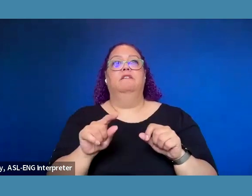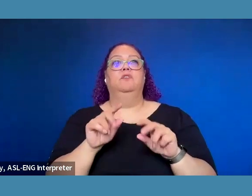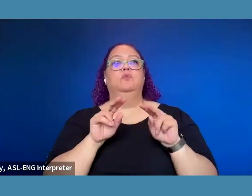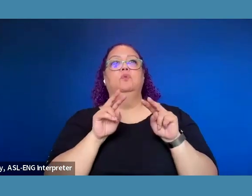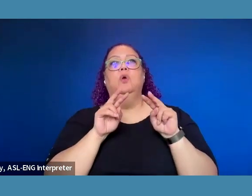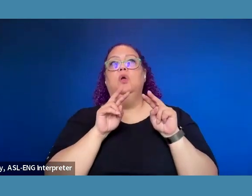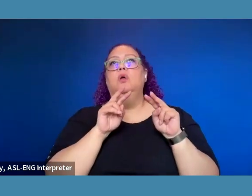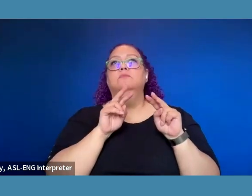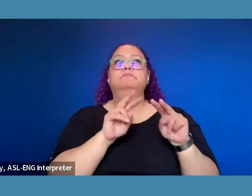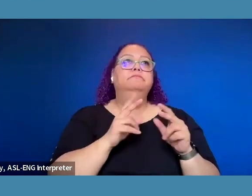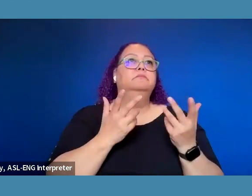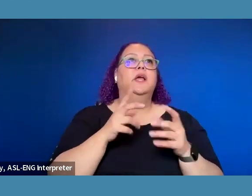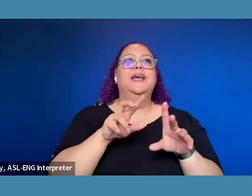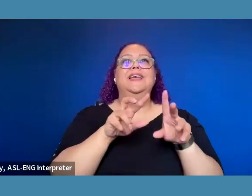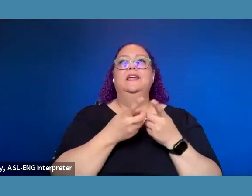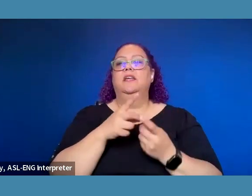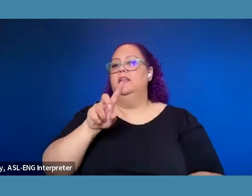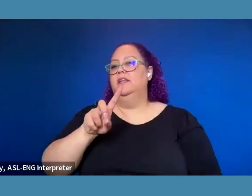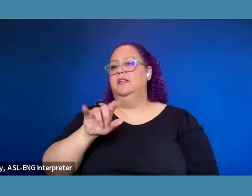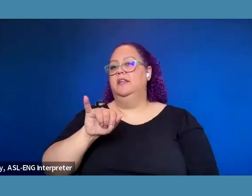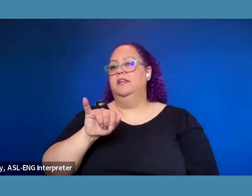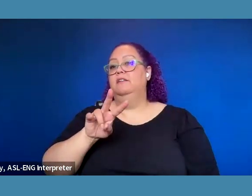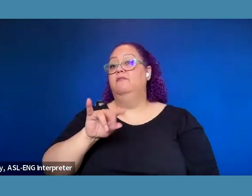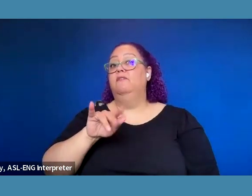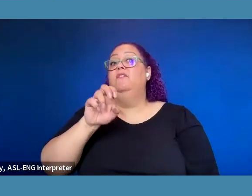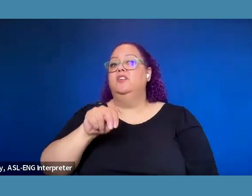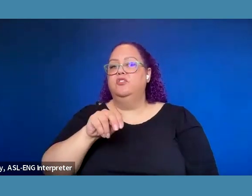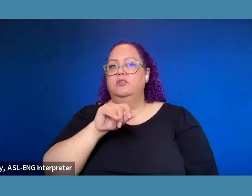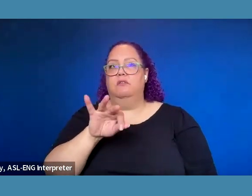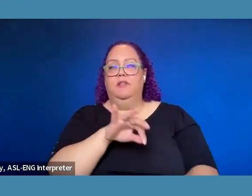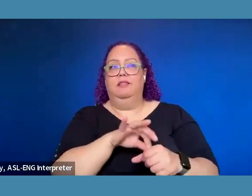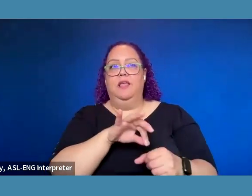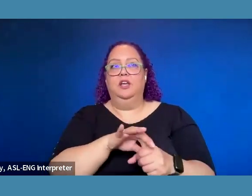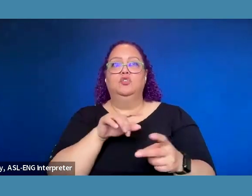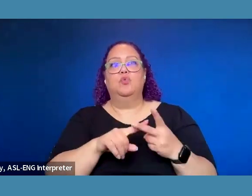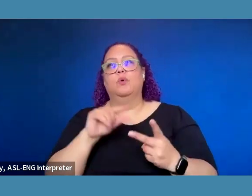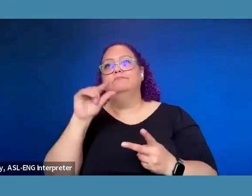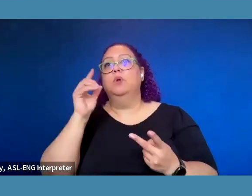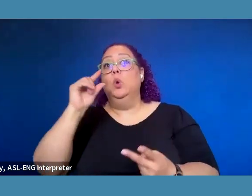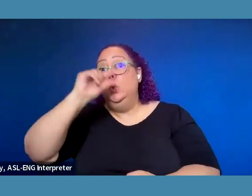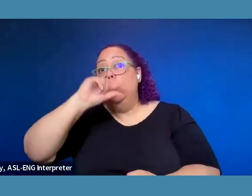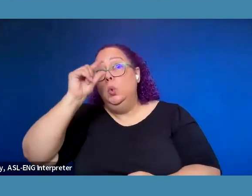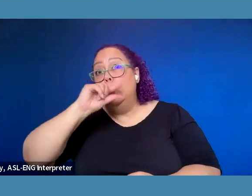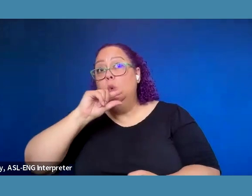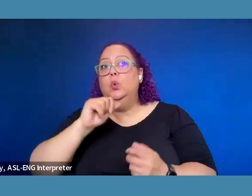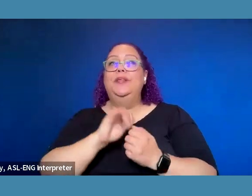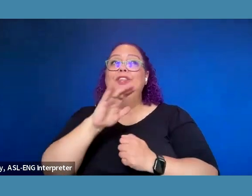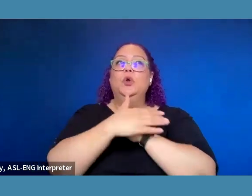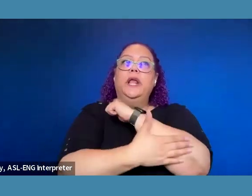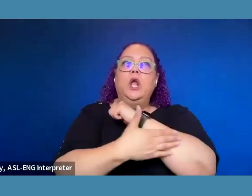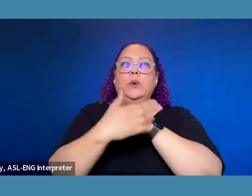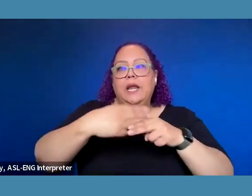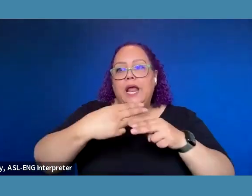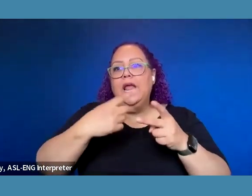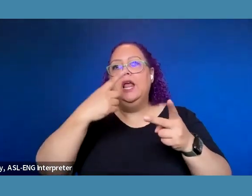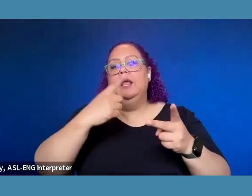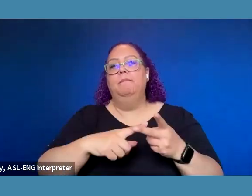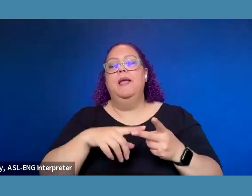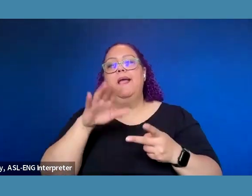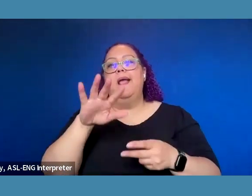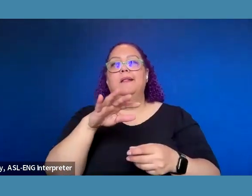Elections or just search on Google with your county name and supervisor of elections, you would also be able to figure out who that person